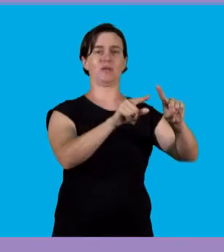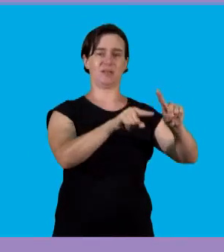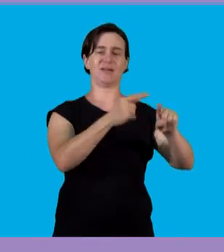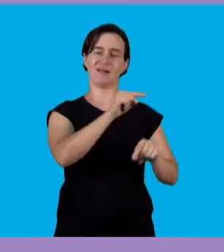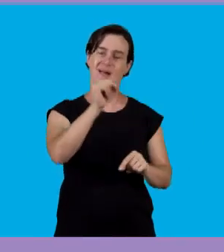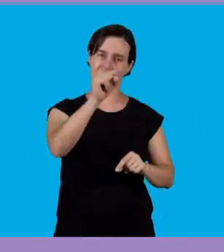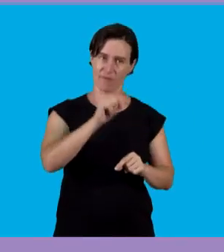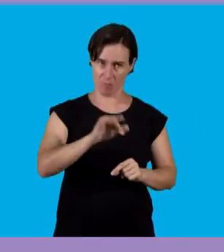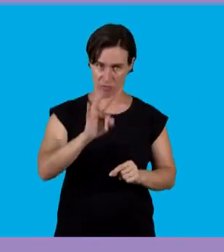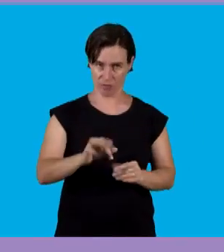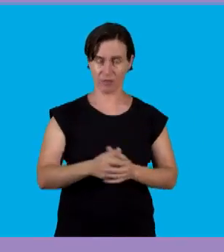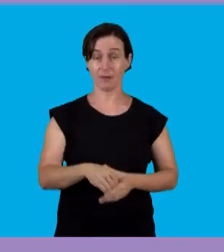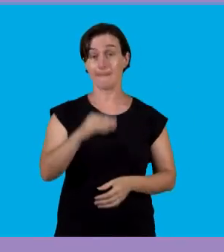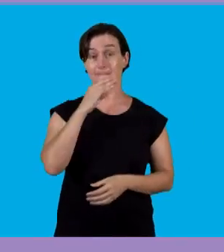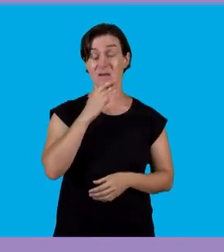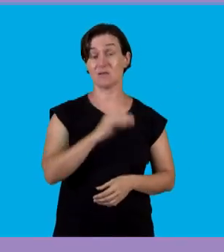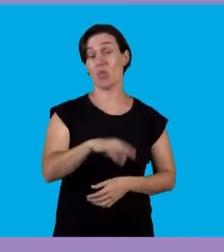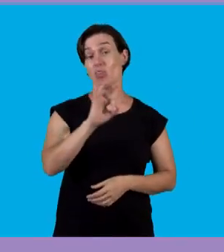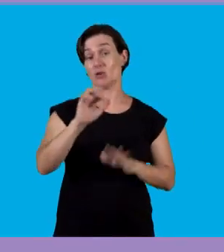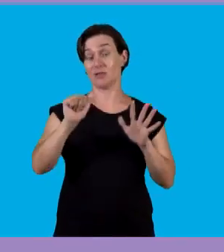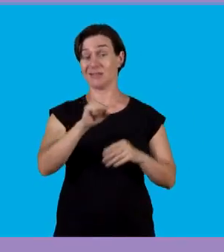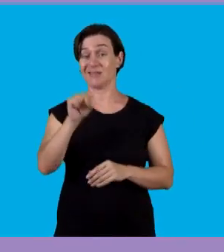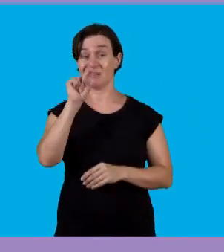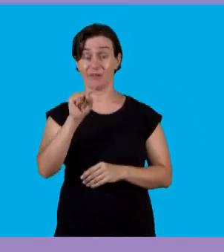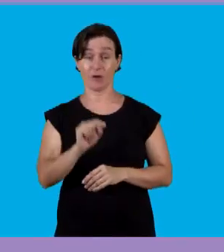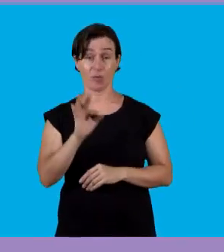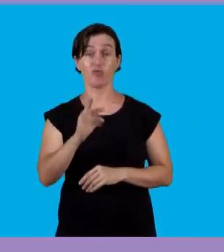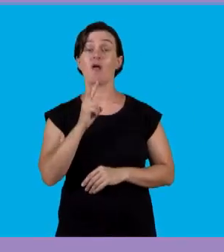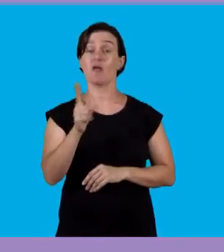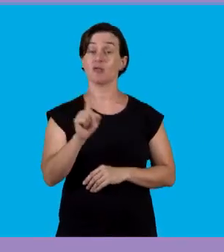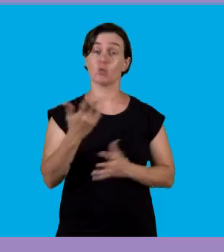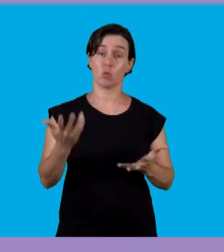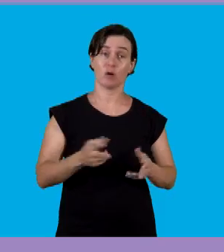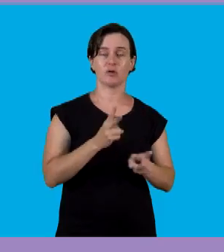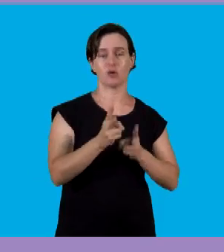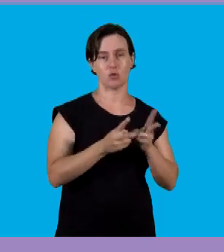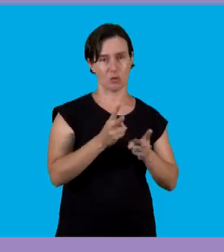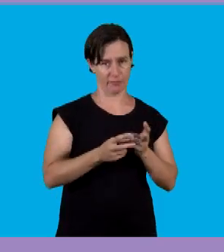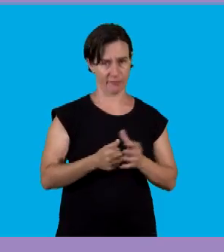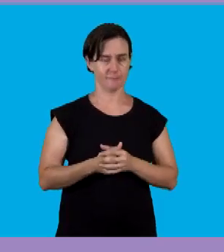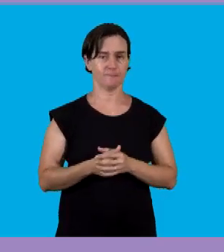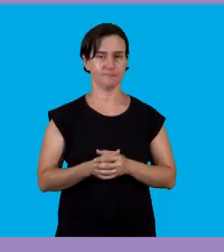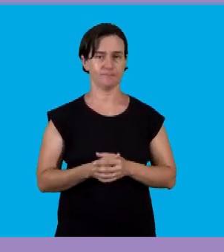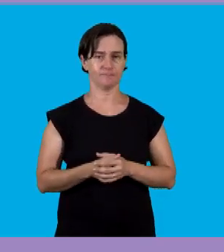we are going to say 36 divided by 3. And of course, that gives us an answer of